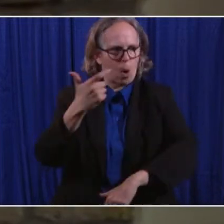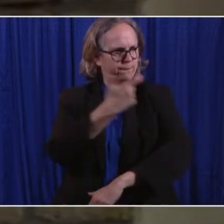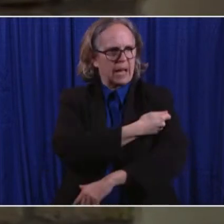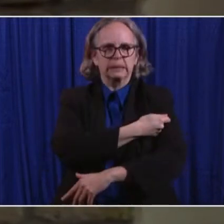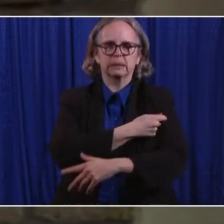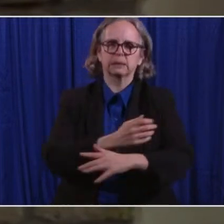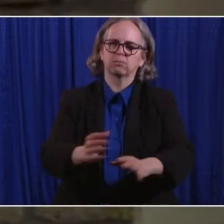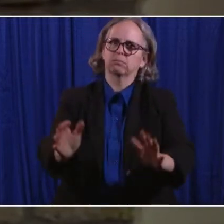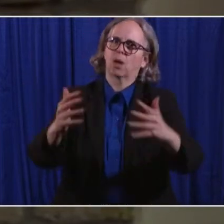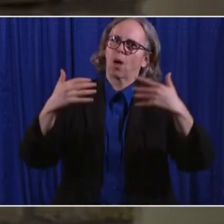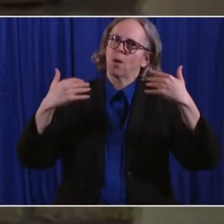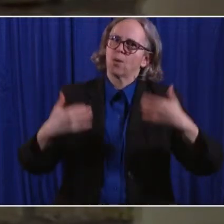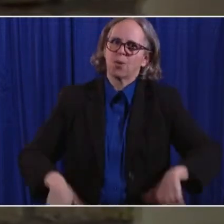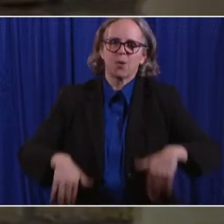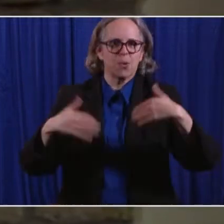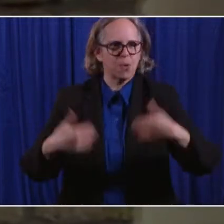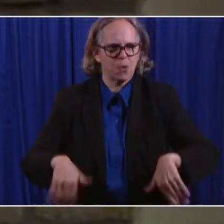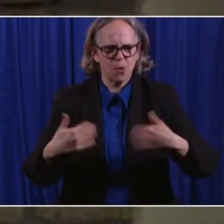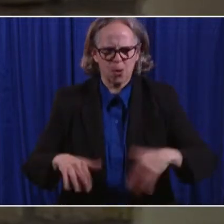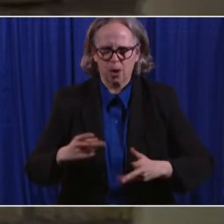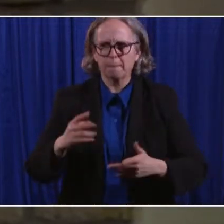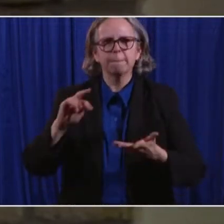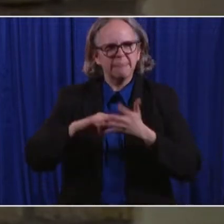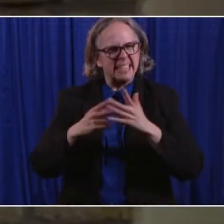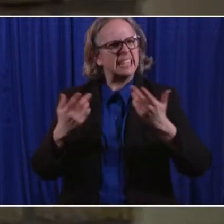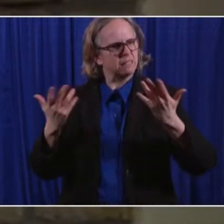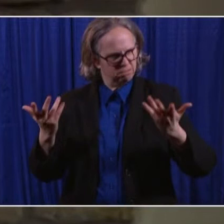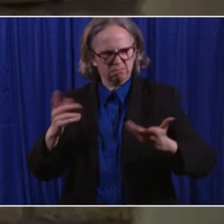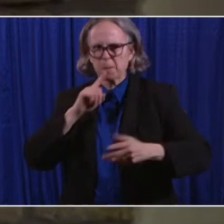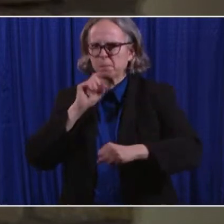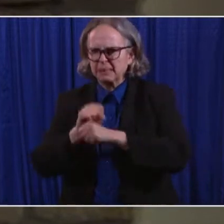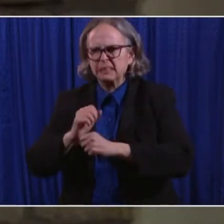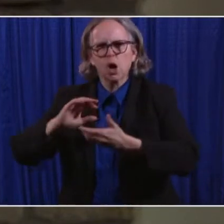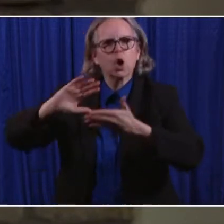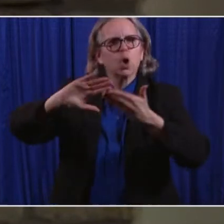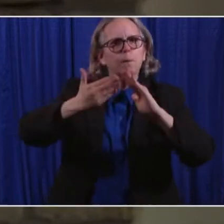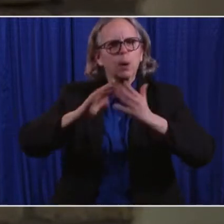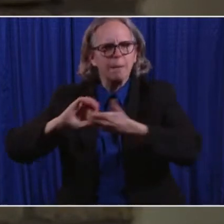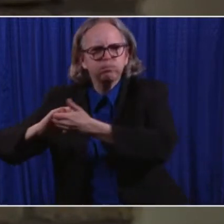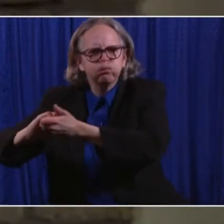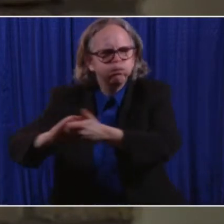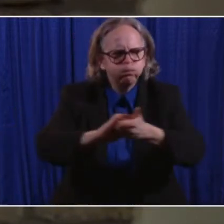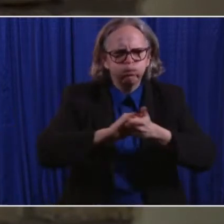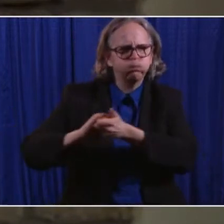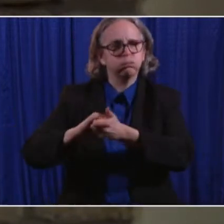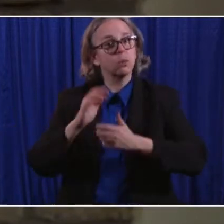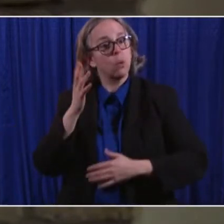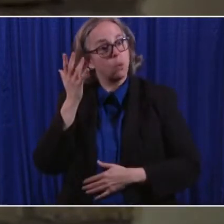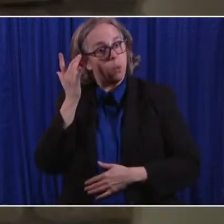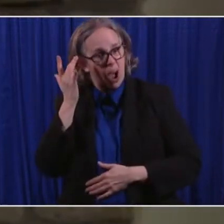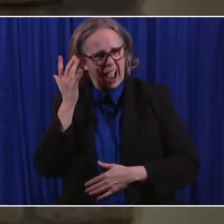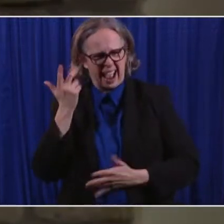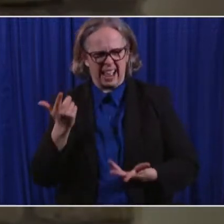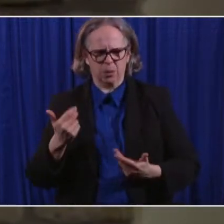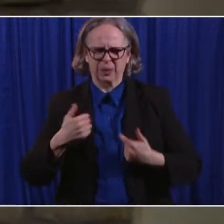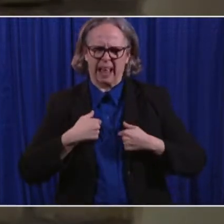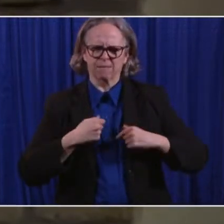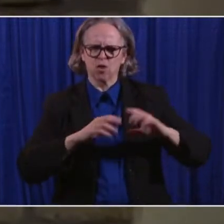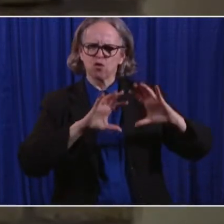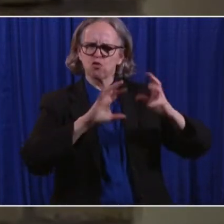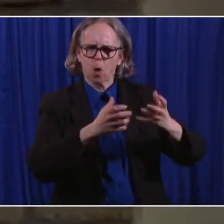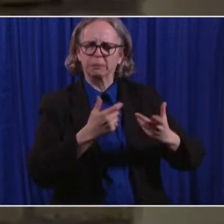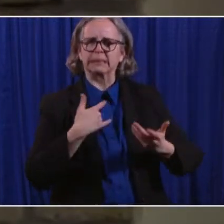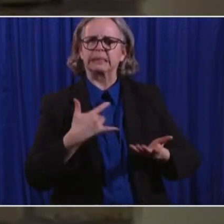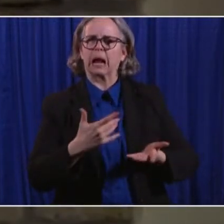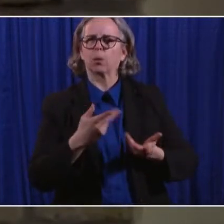We've been working with community partners to ensure that traditionally underserved members of our community have access to the vaccine if they choose to